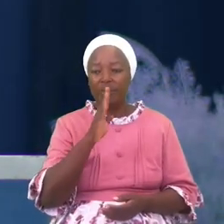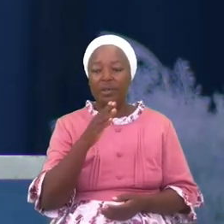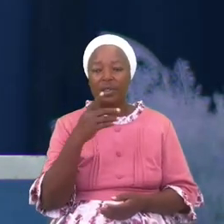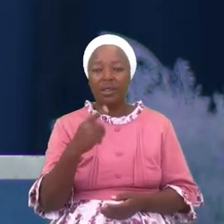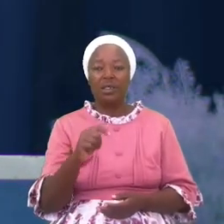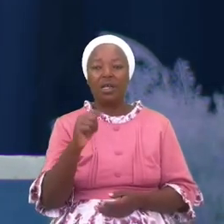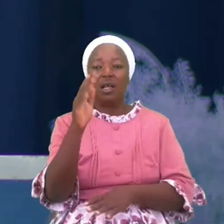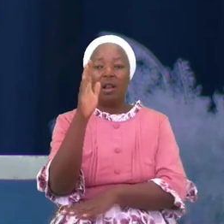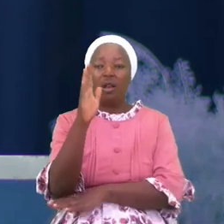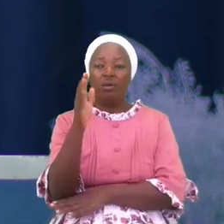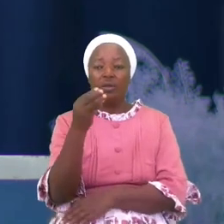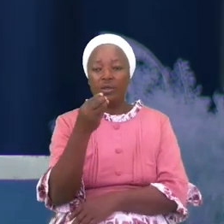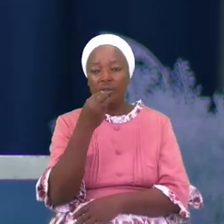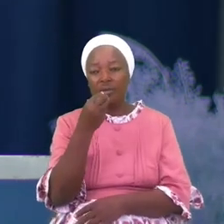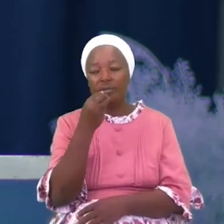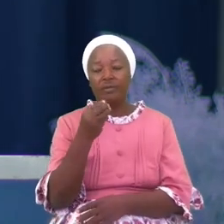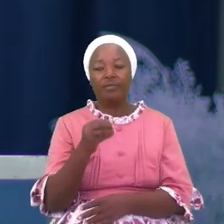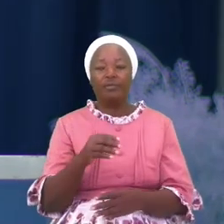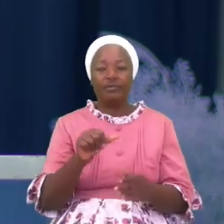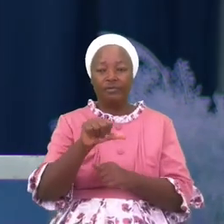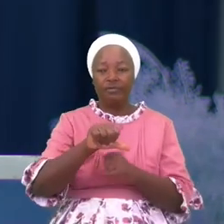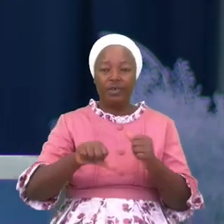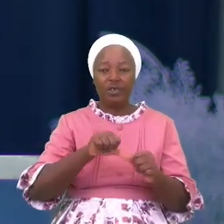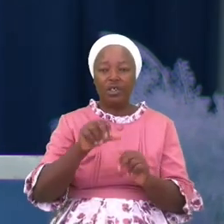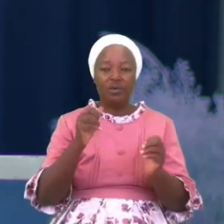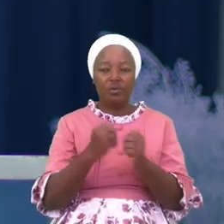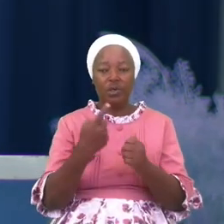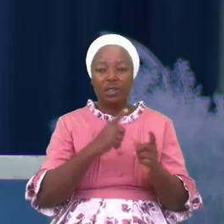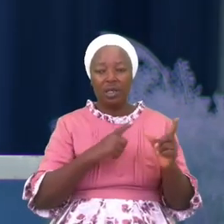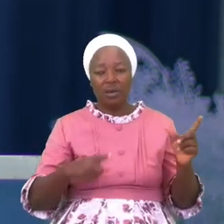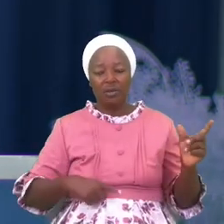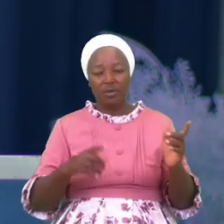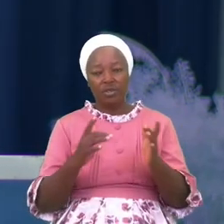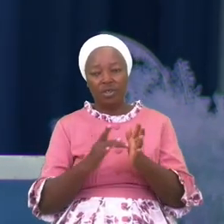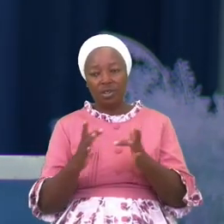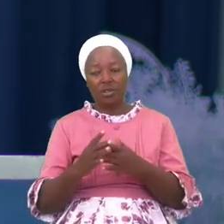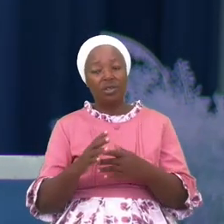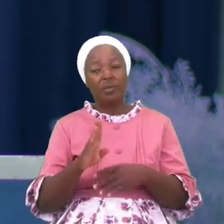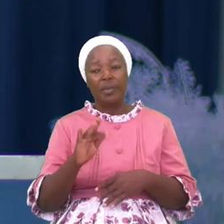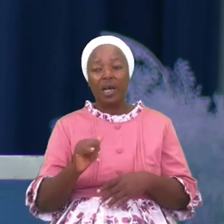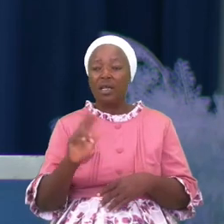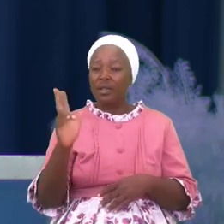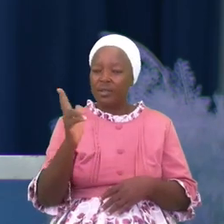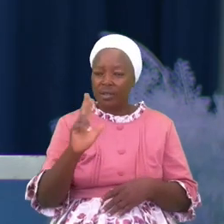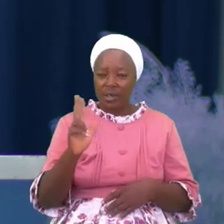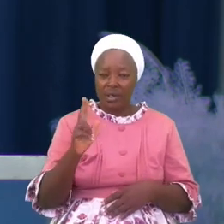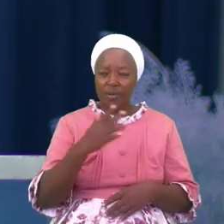3 p.m. Please make yourself available.